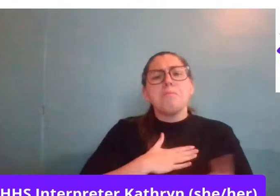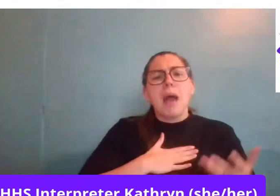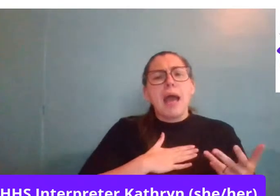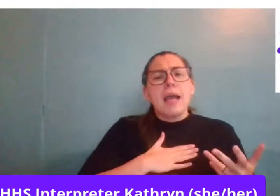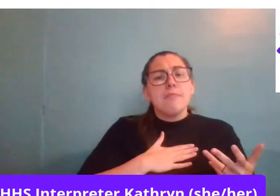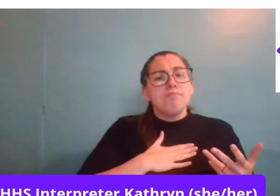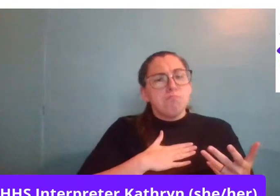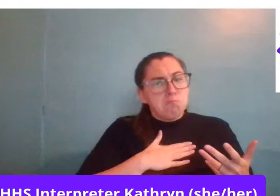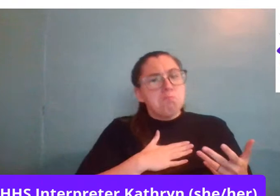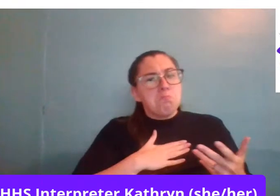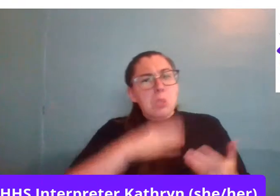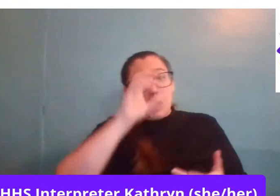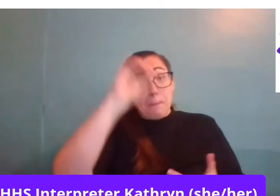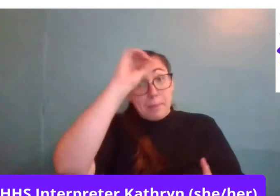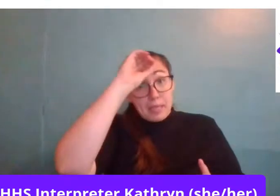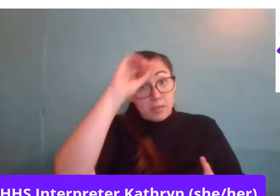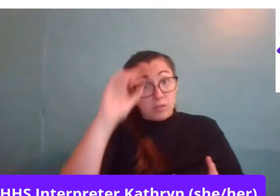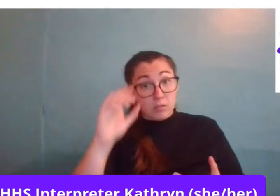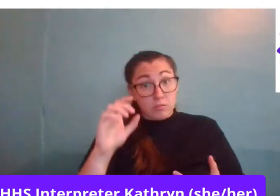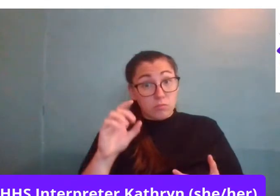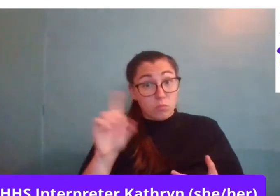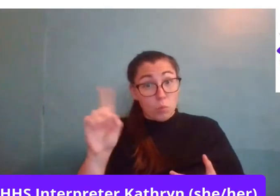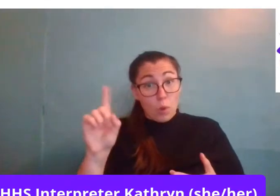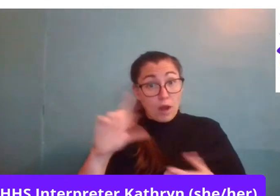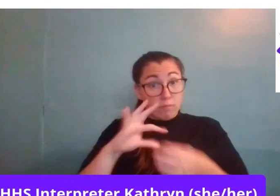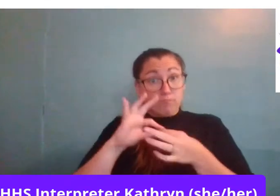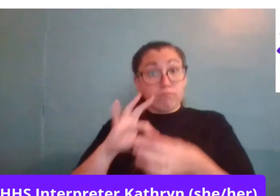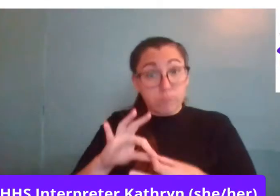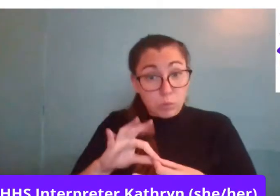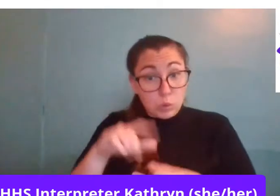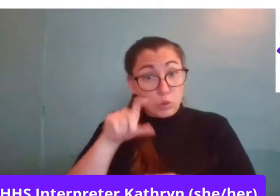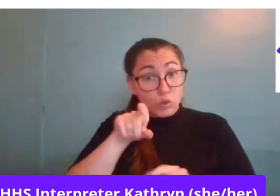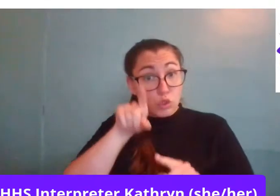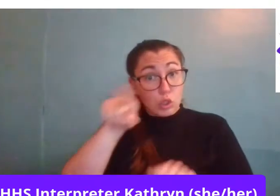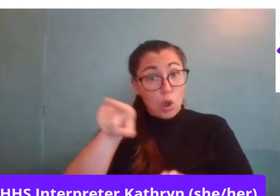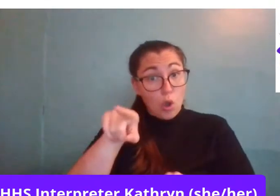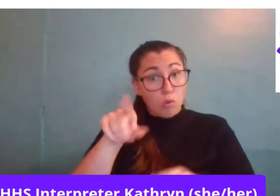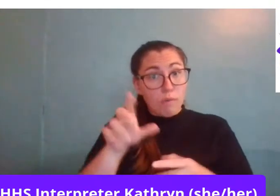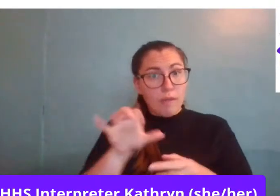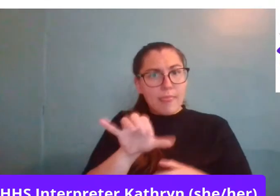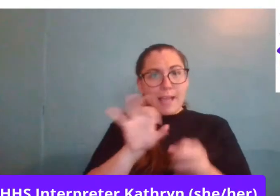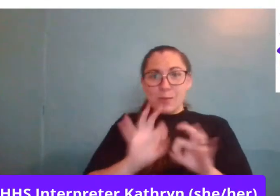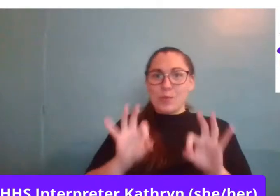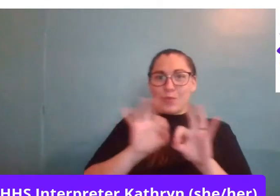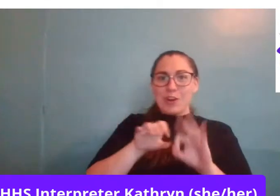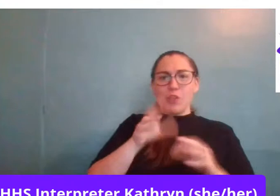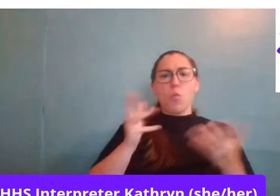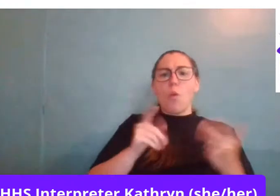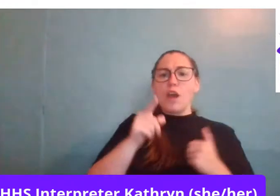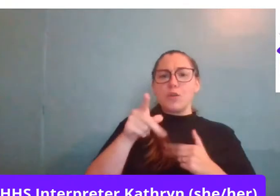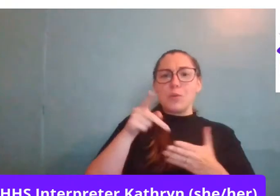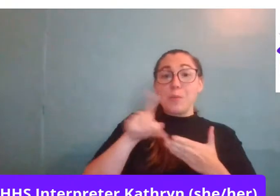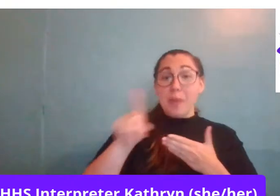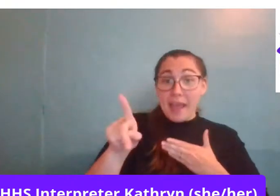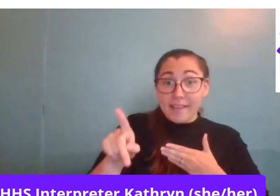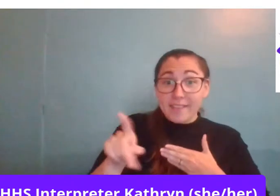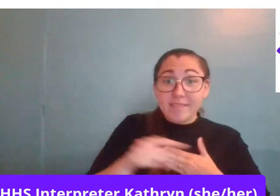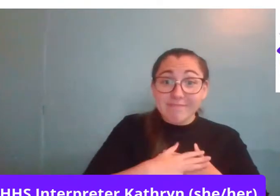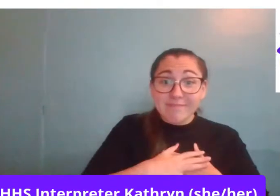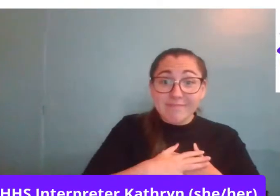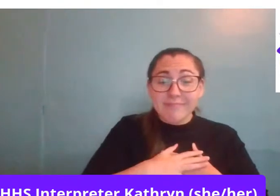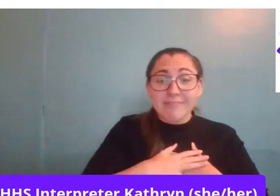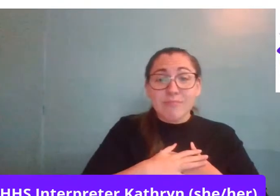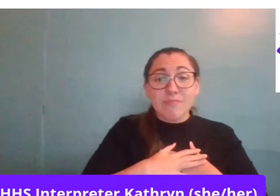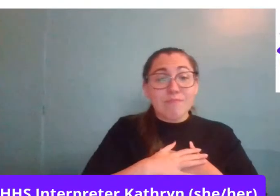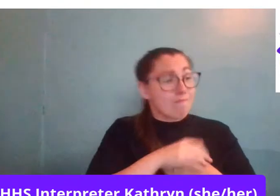opinion as it relates where you should go, Malik, is worth what you've paid for it. And, you